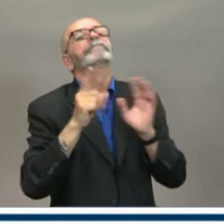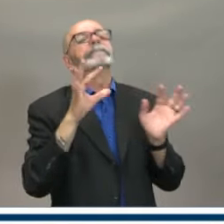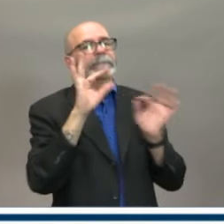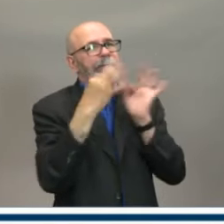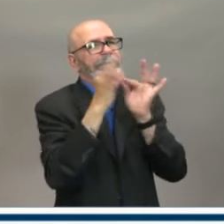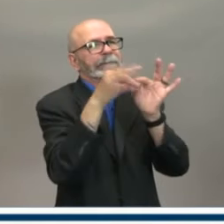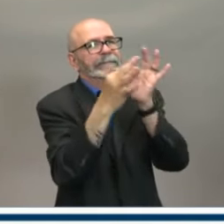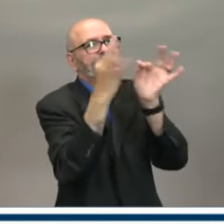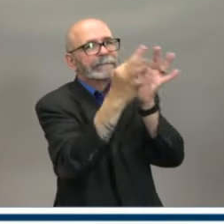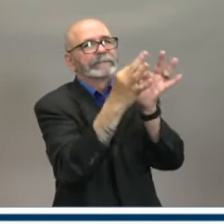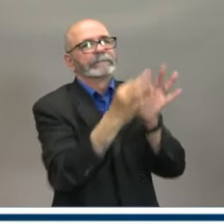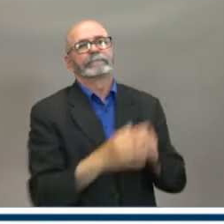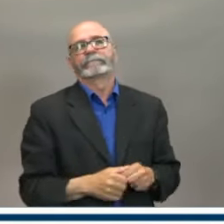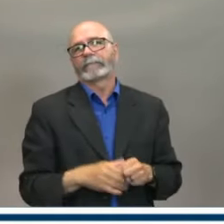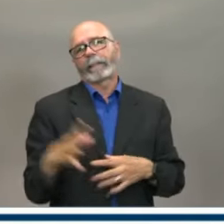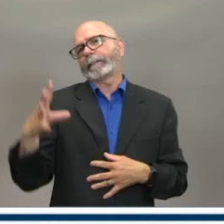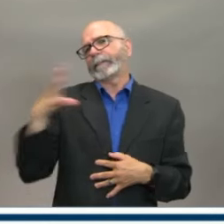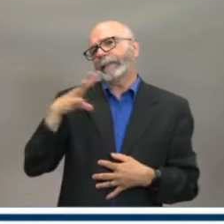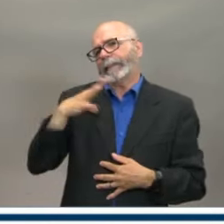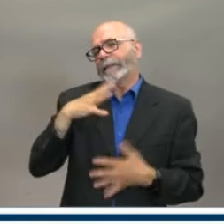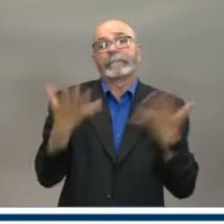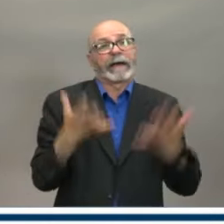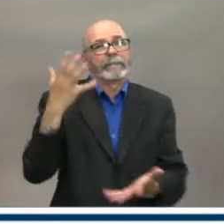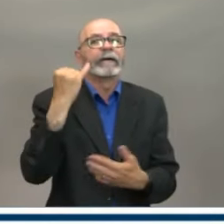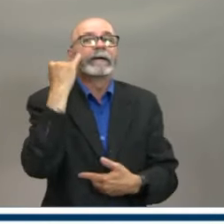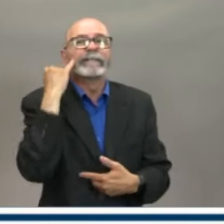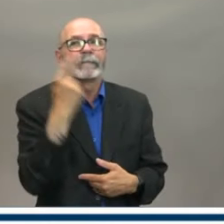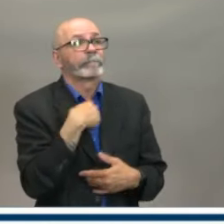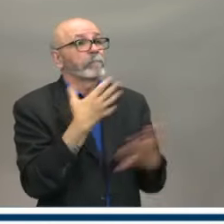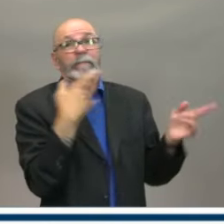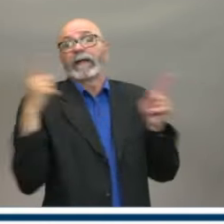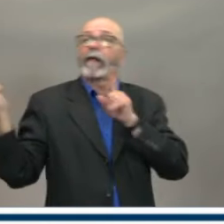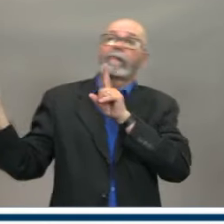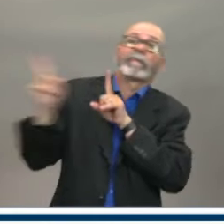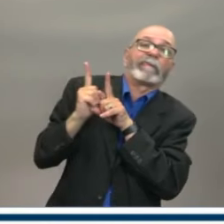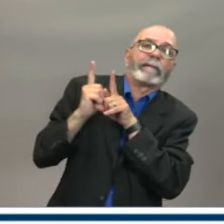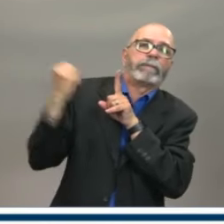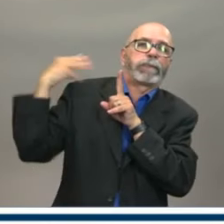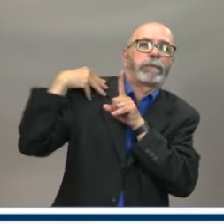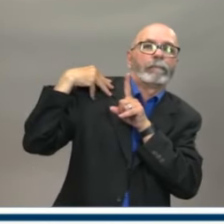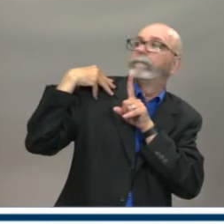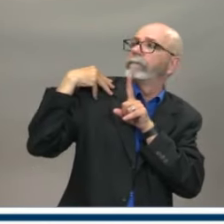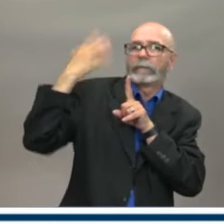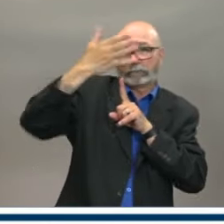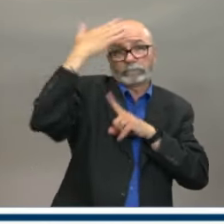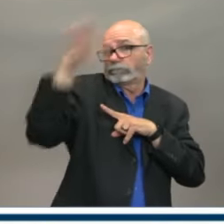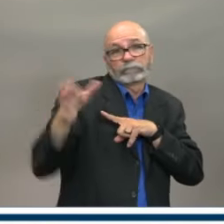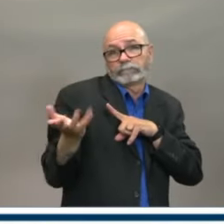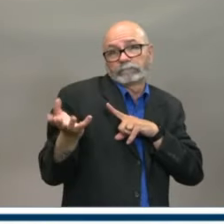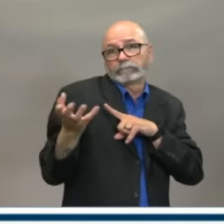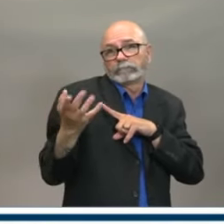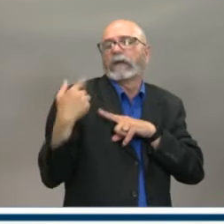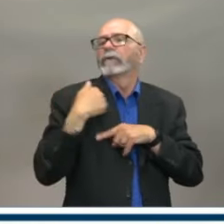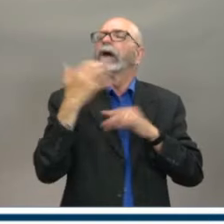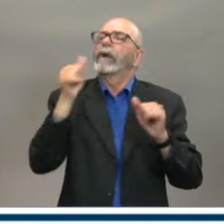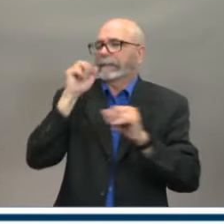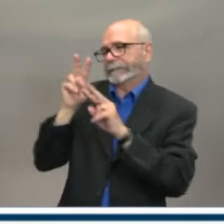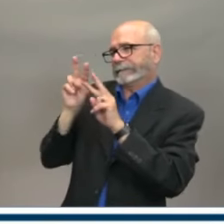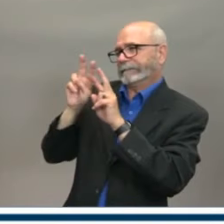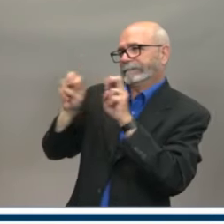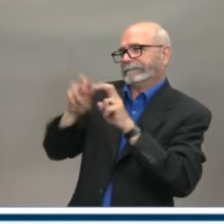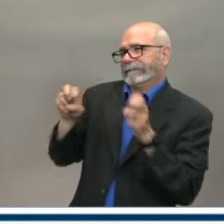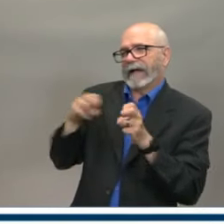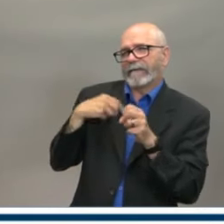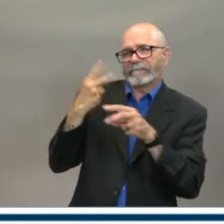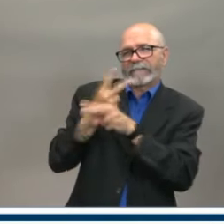who may have been previously exposed to COVID-19. The fact that we're seeing a significant